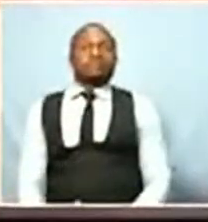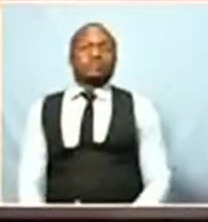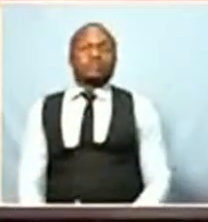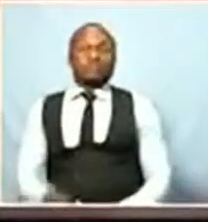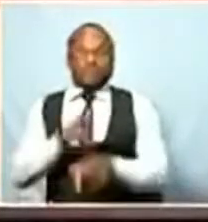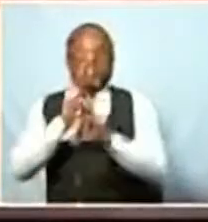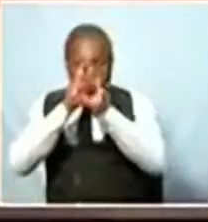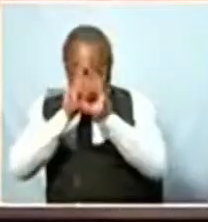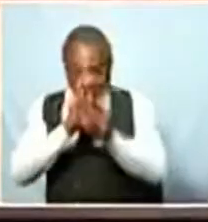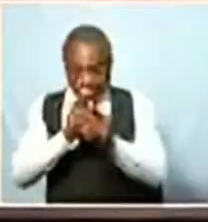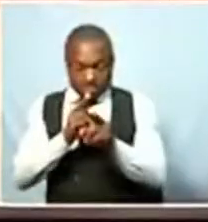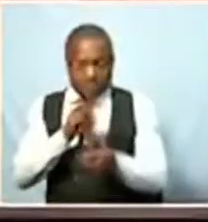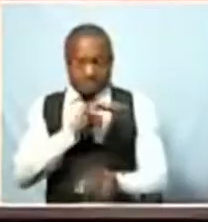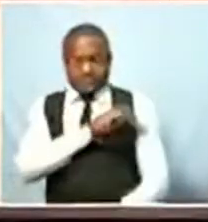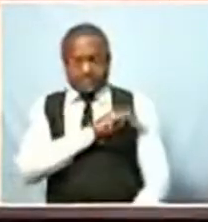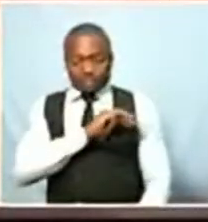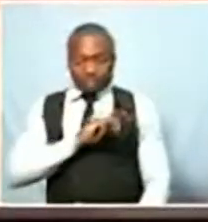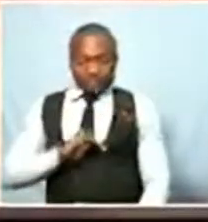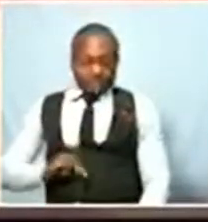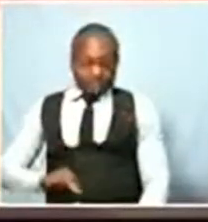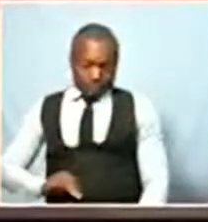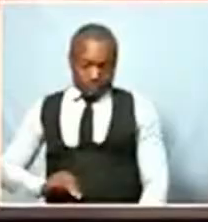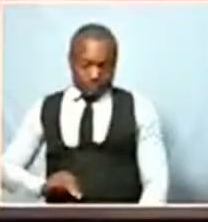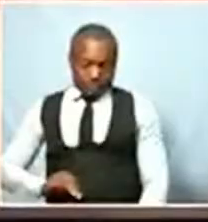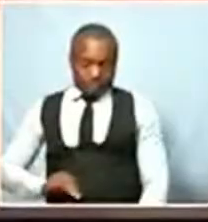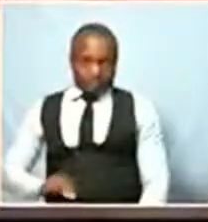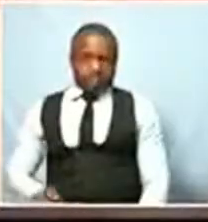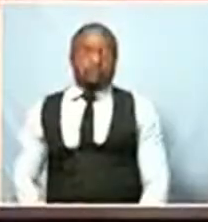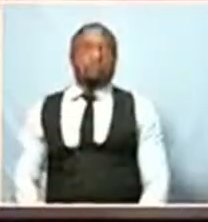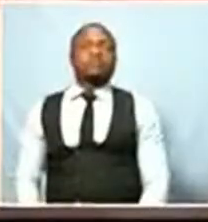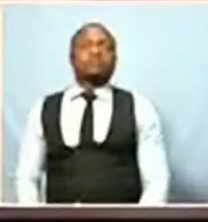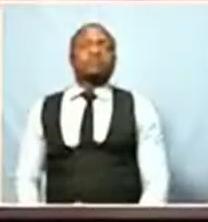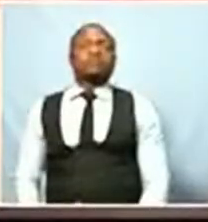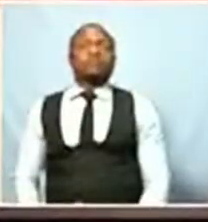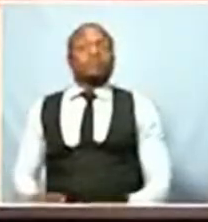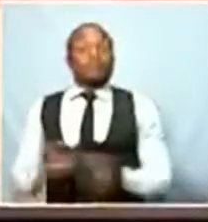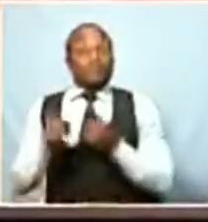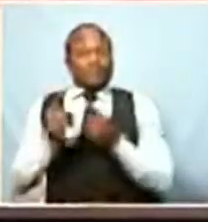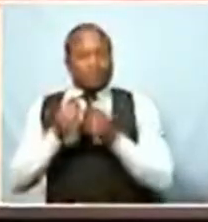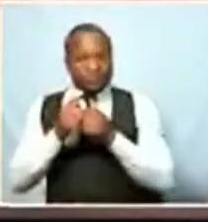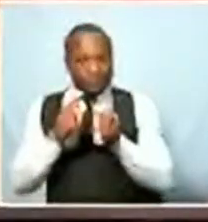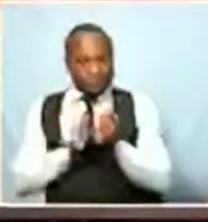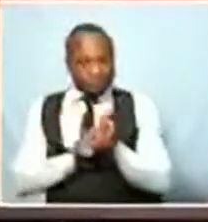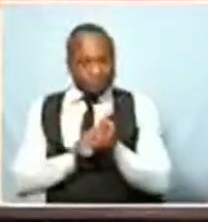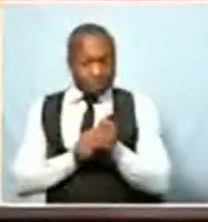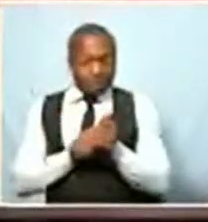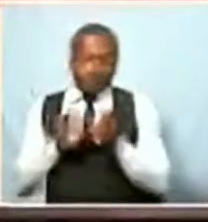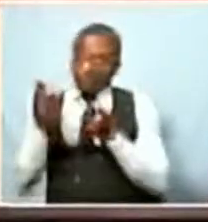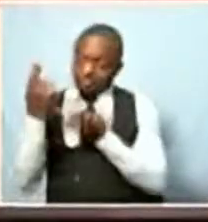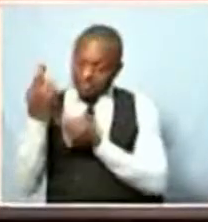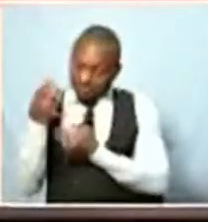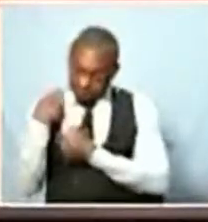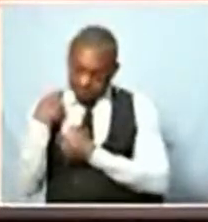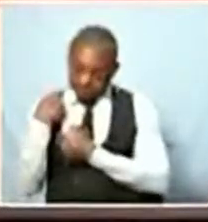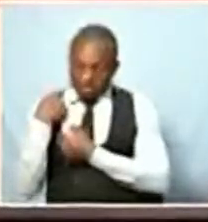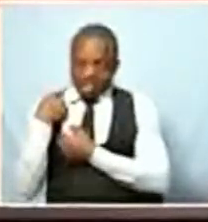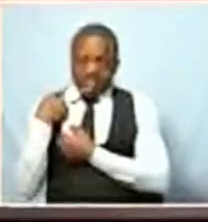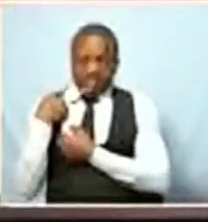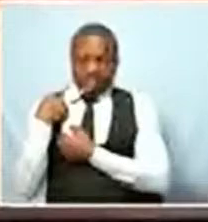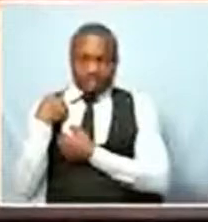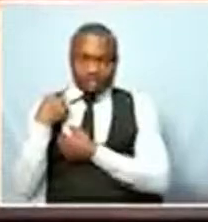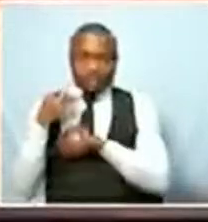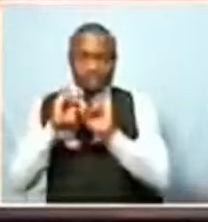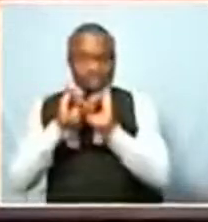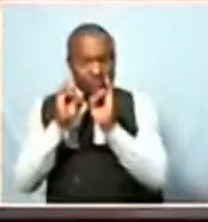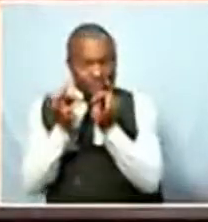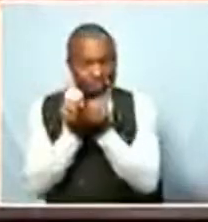the honorable member is basically talking about the core mandate of the ministry.